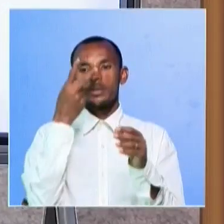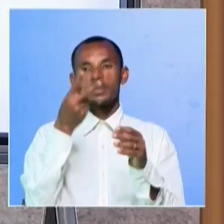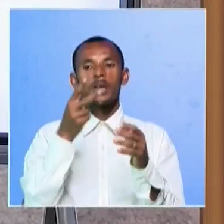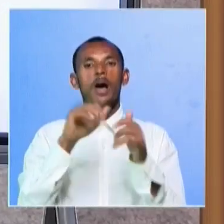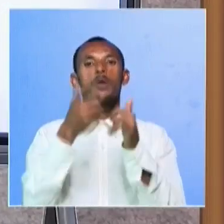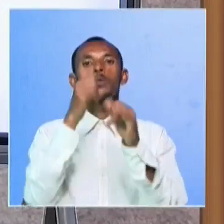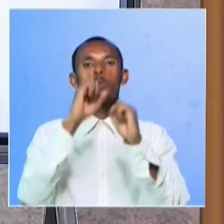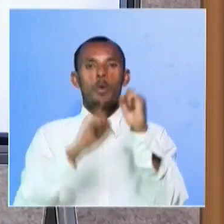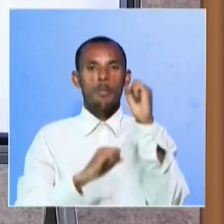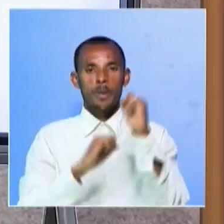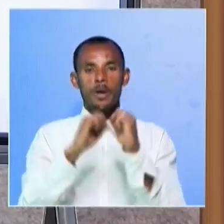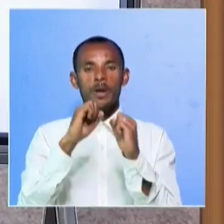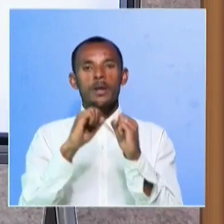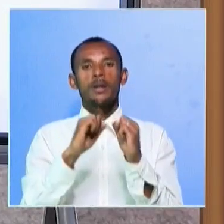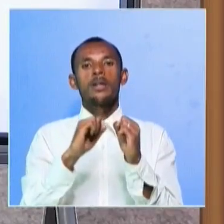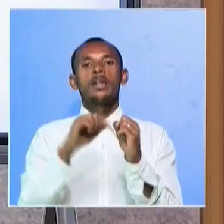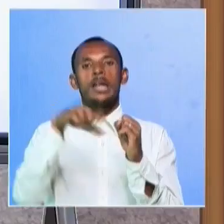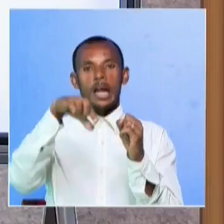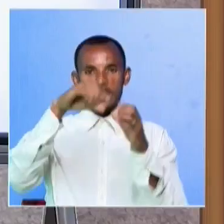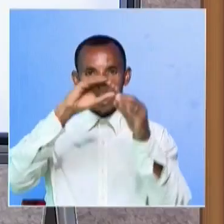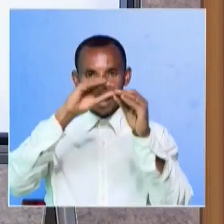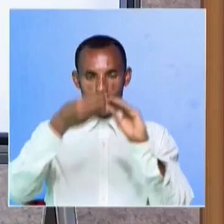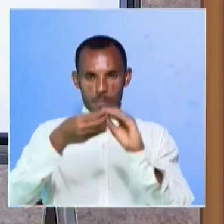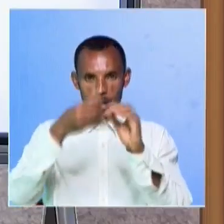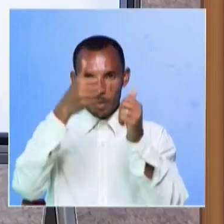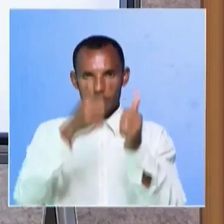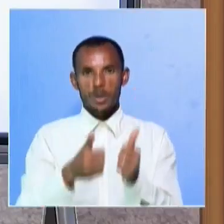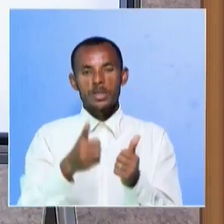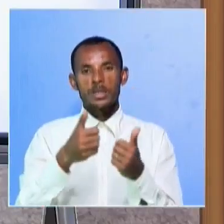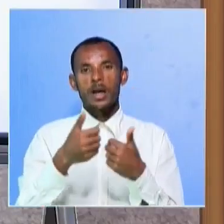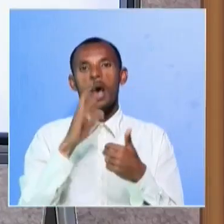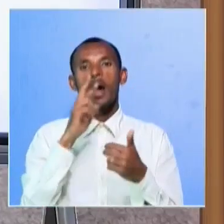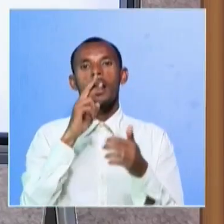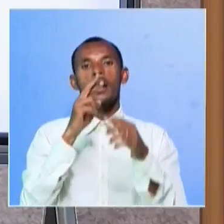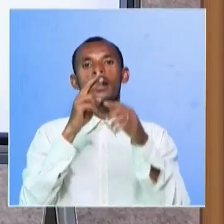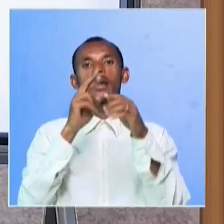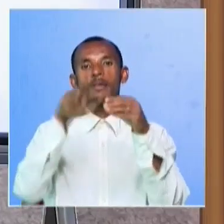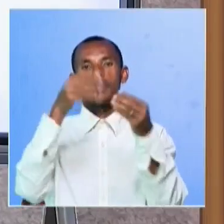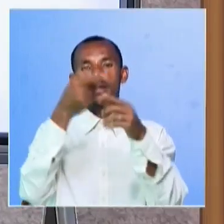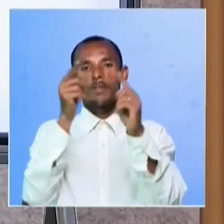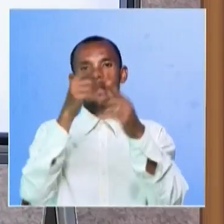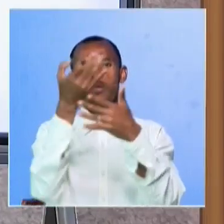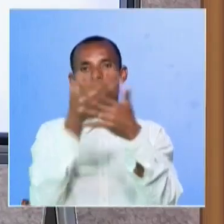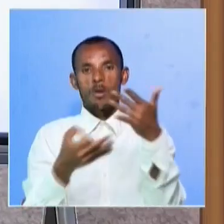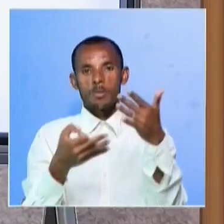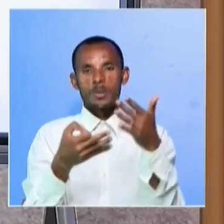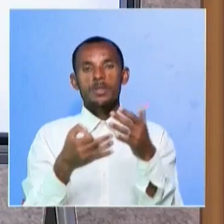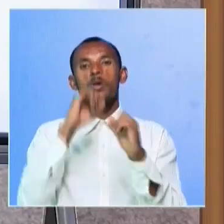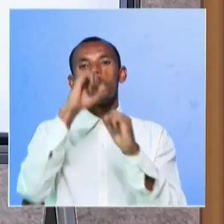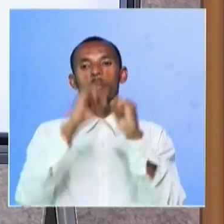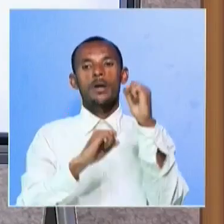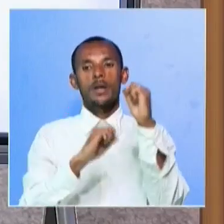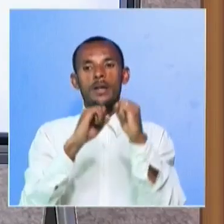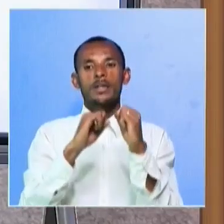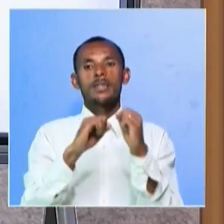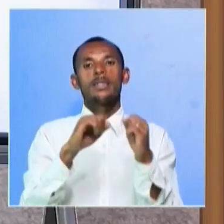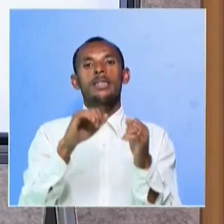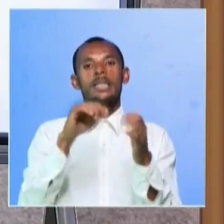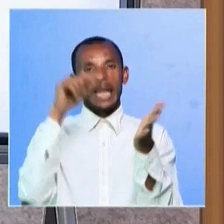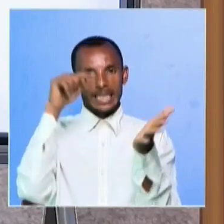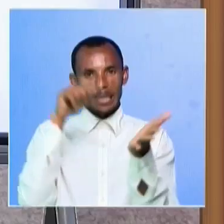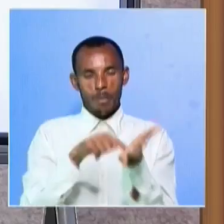to compare rational numbers which are given in different forms, such as comparing